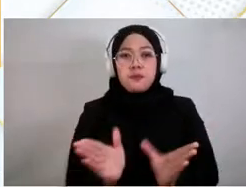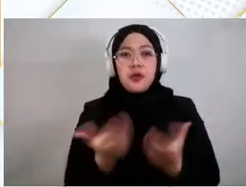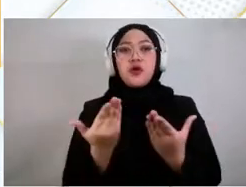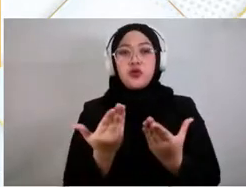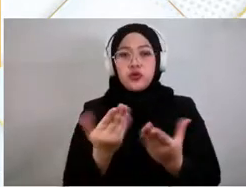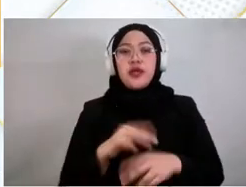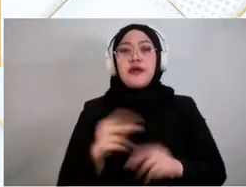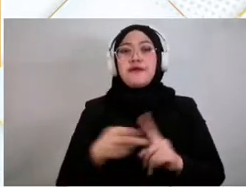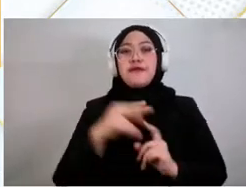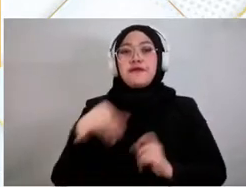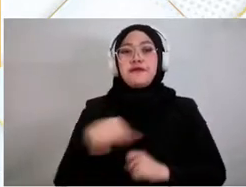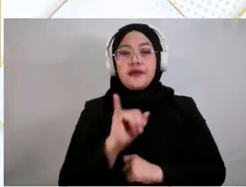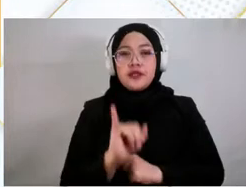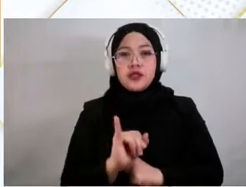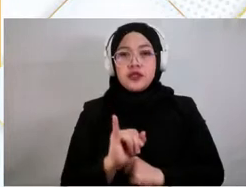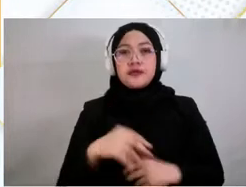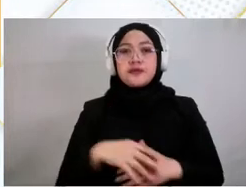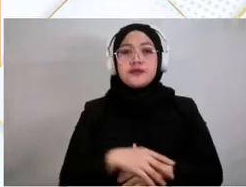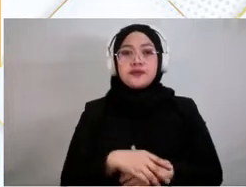Fiji